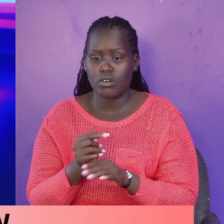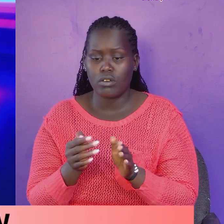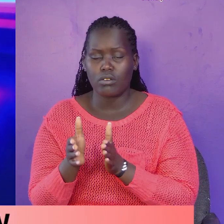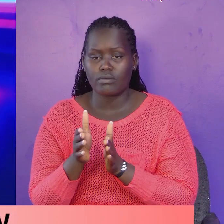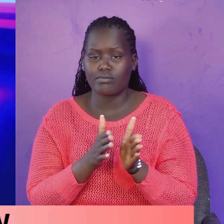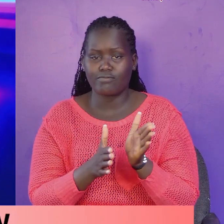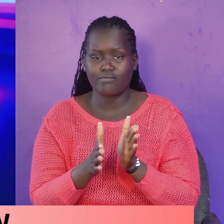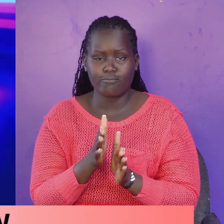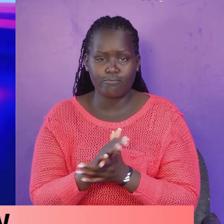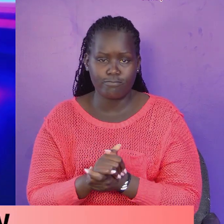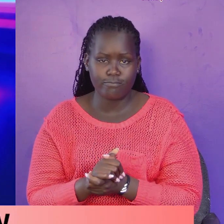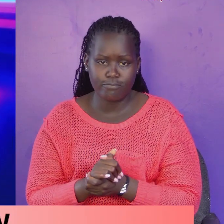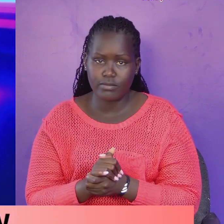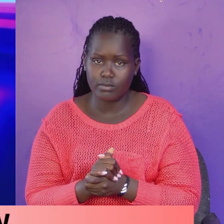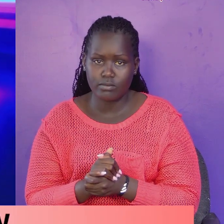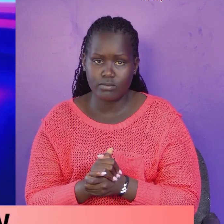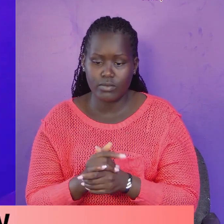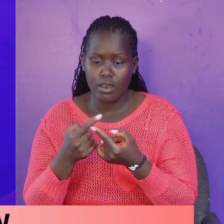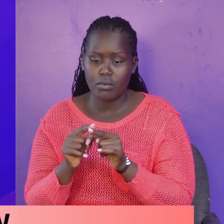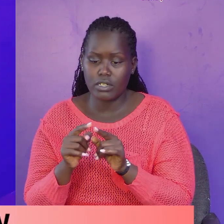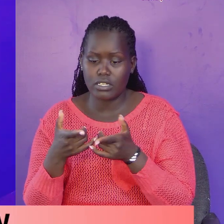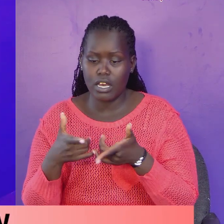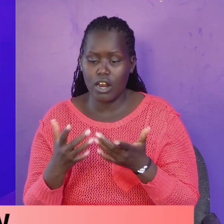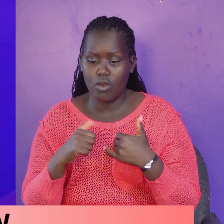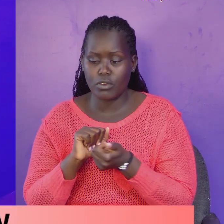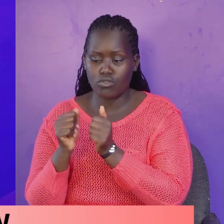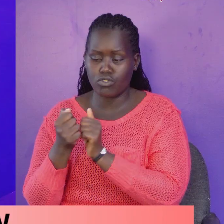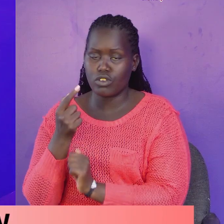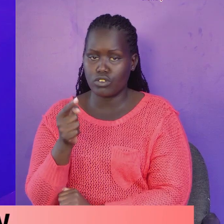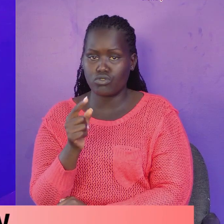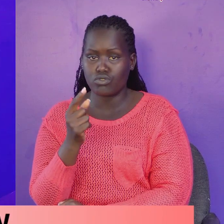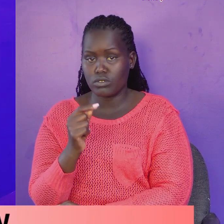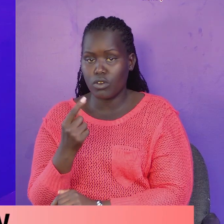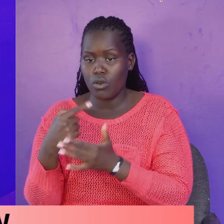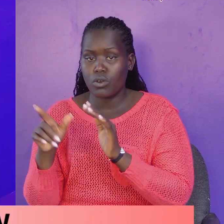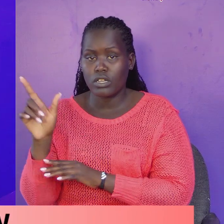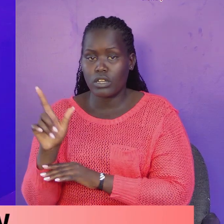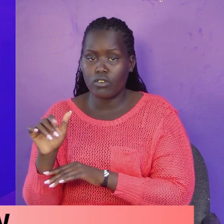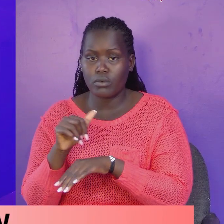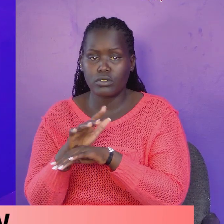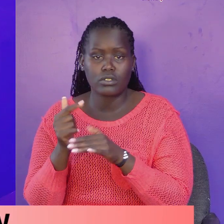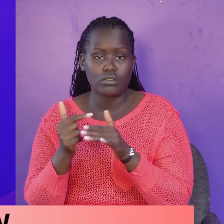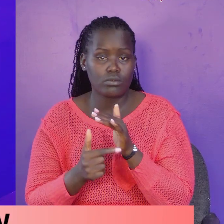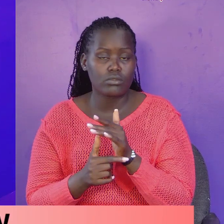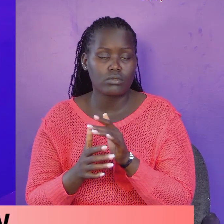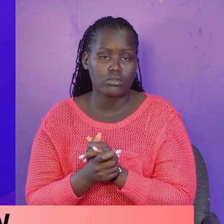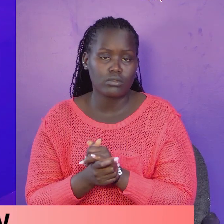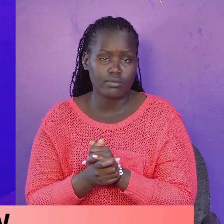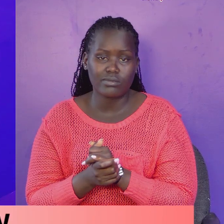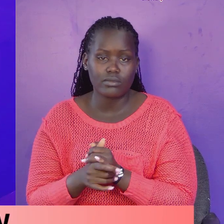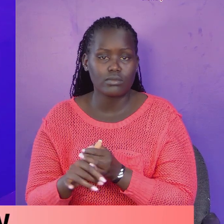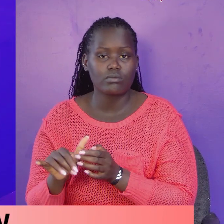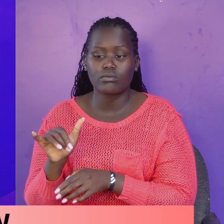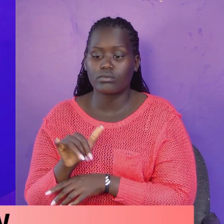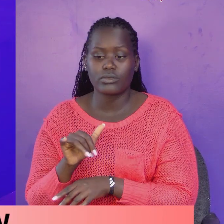But let me rectify you. What Liverpool did wrong is to sell Diaz. And that was a very